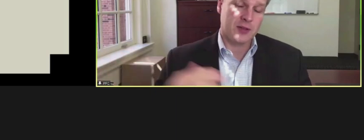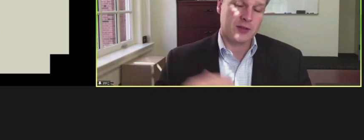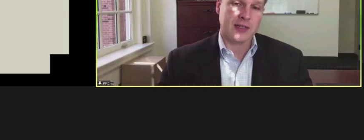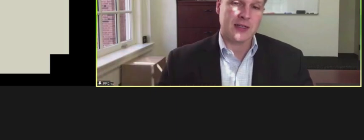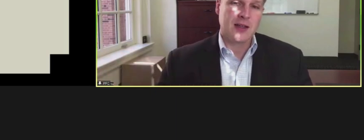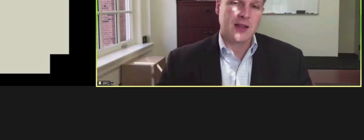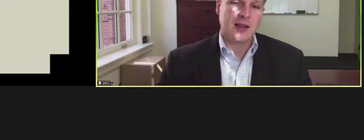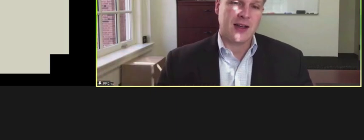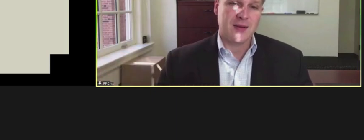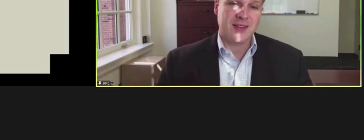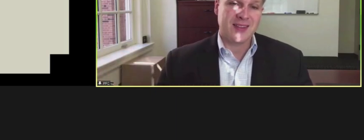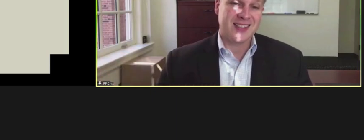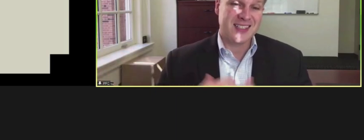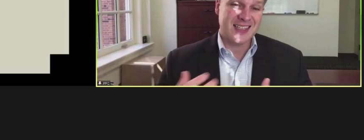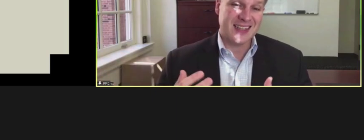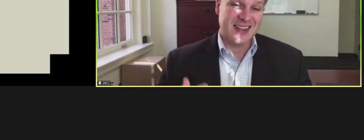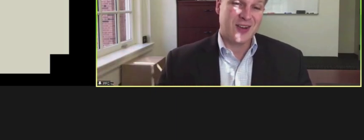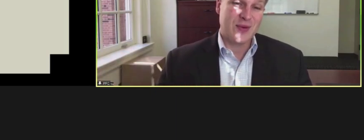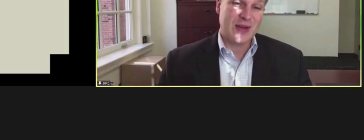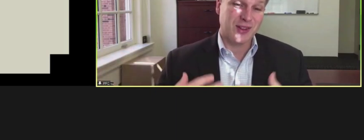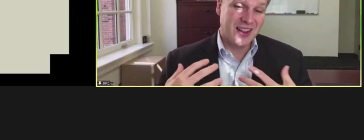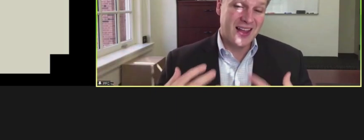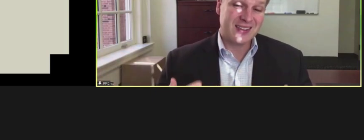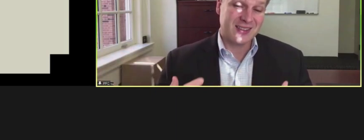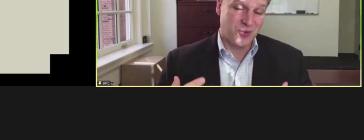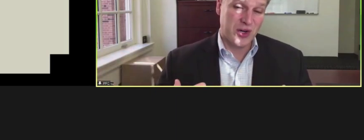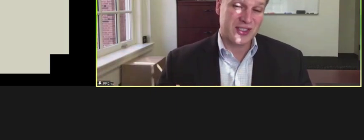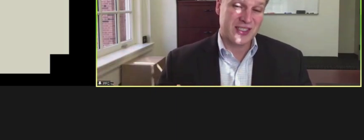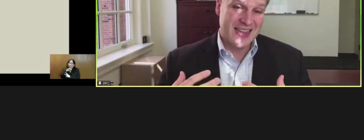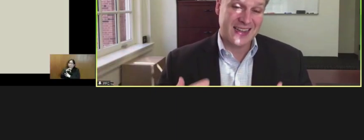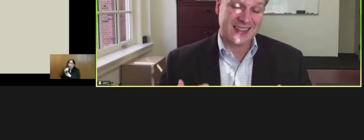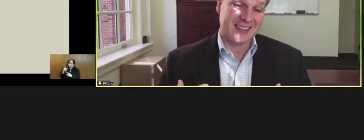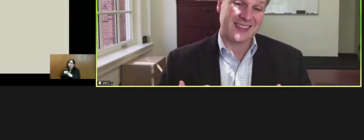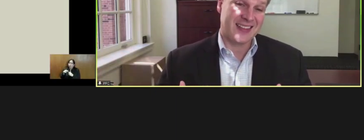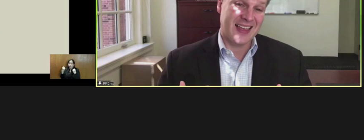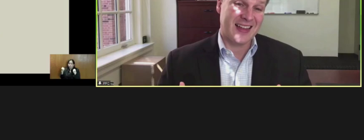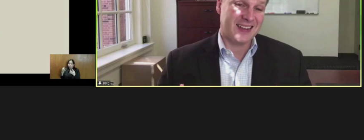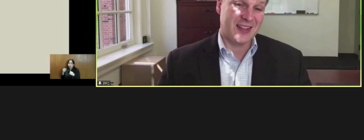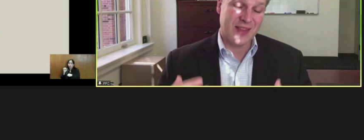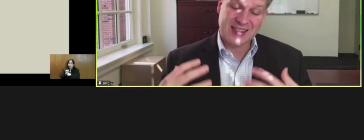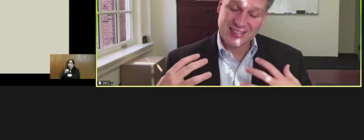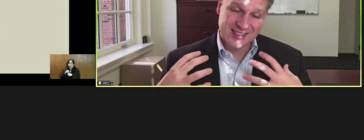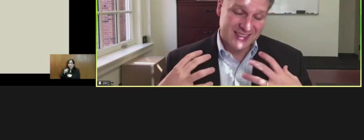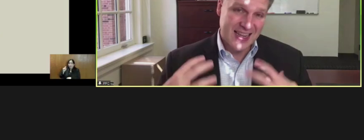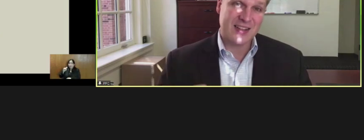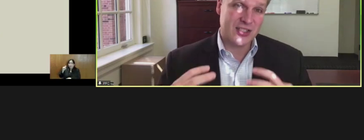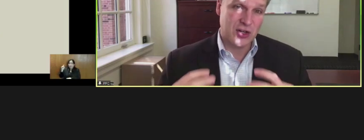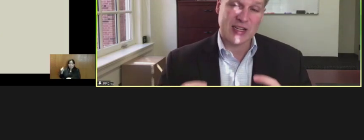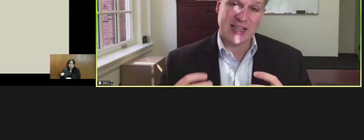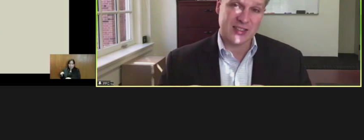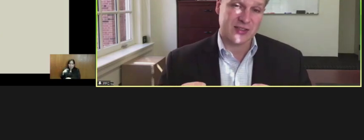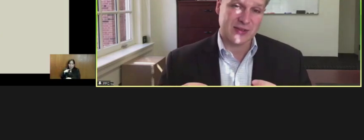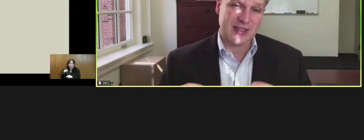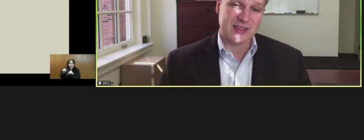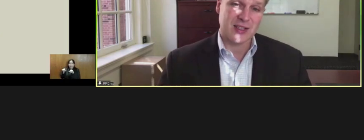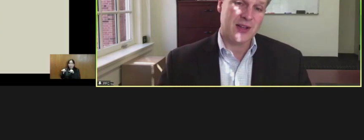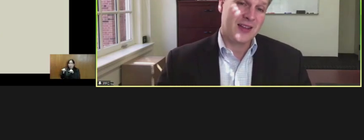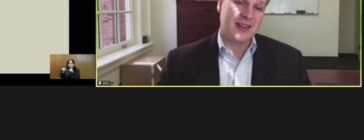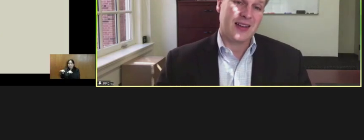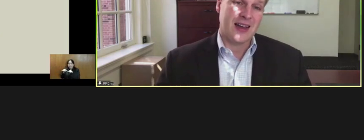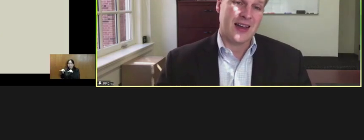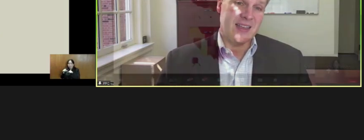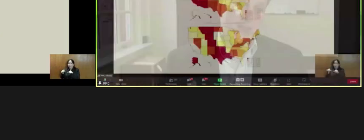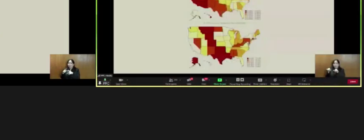dirty job, right? This suggests that we have lots of workers in Texas that, you know, they just stay to dirty industries, right?